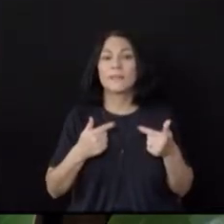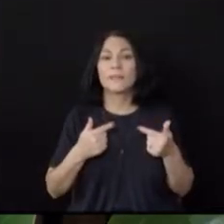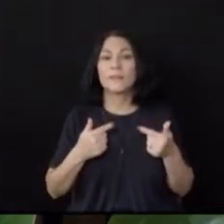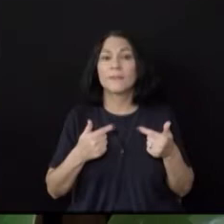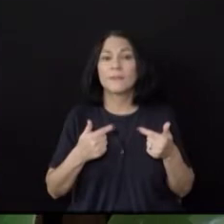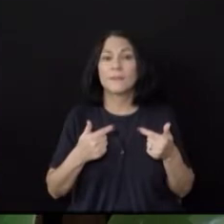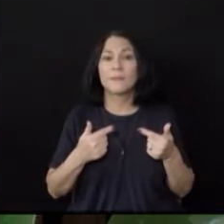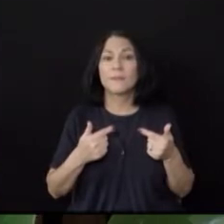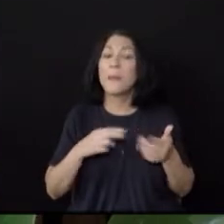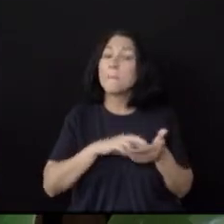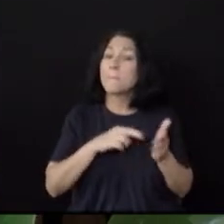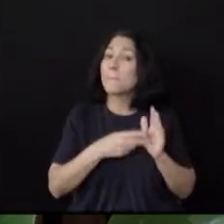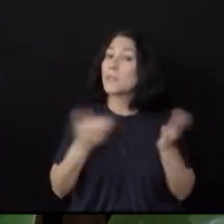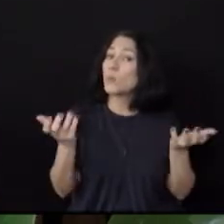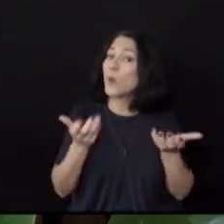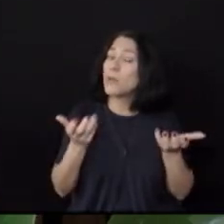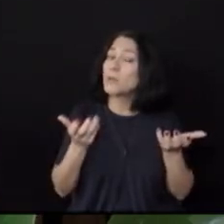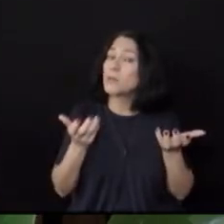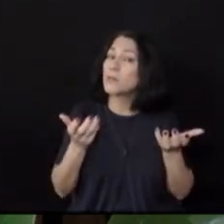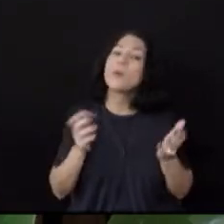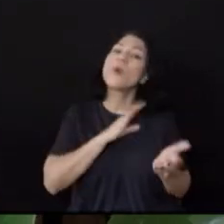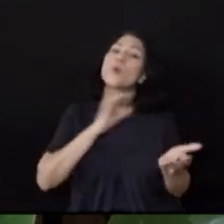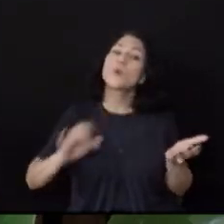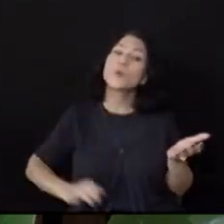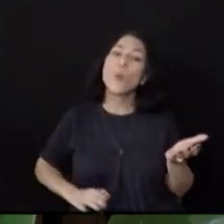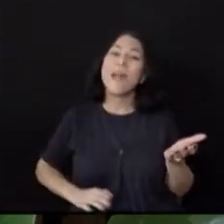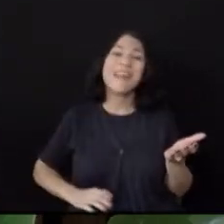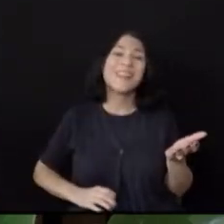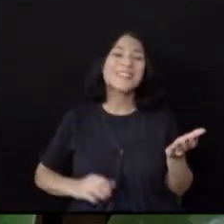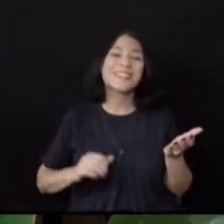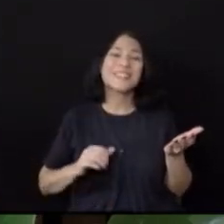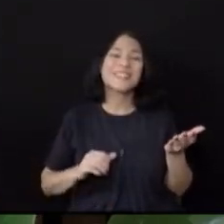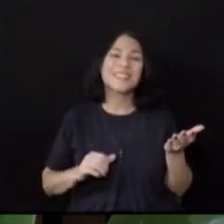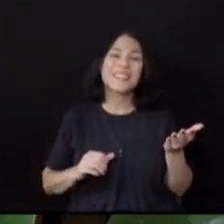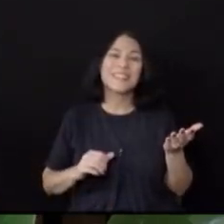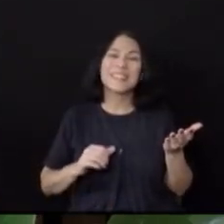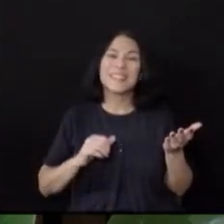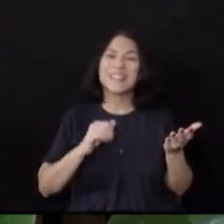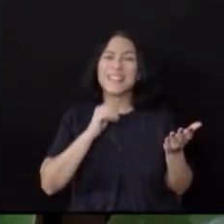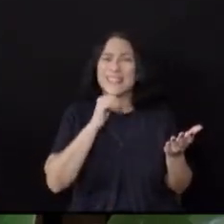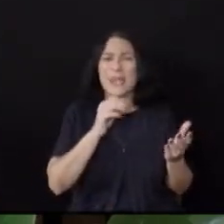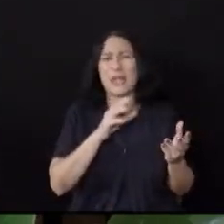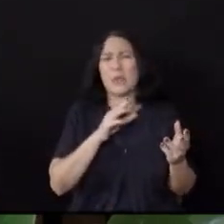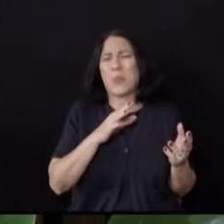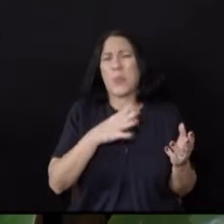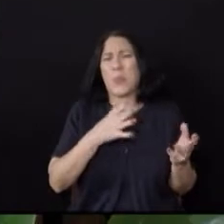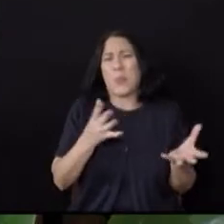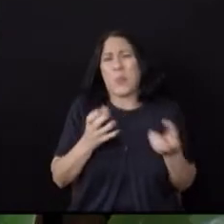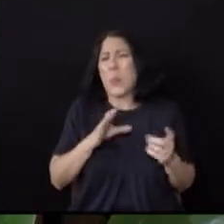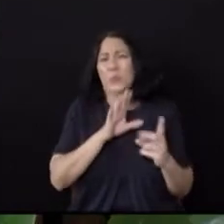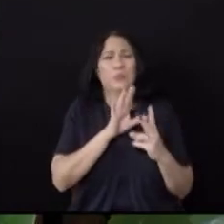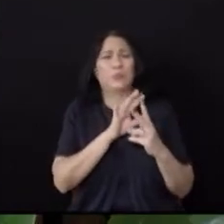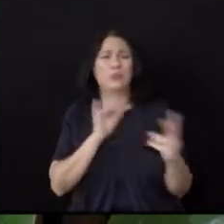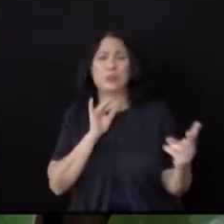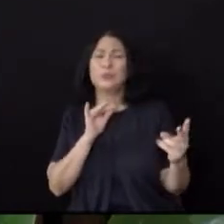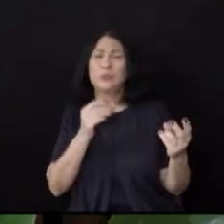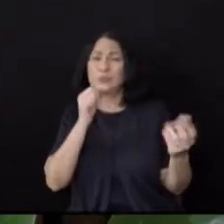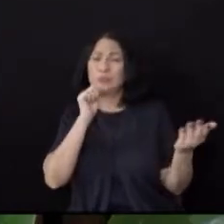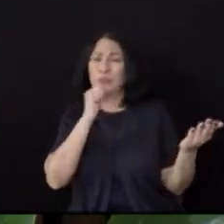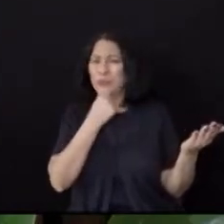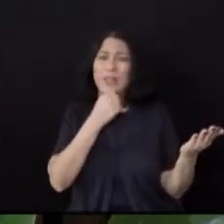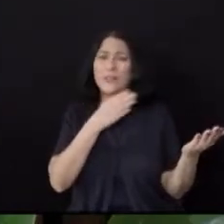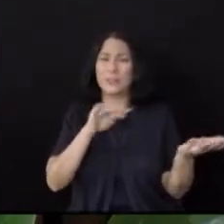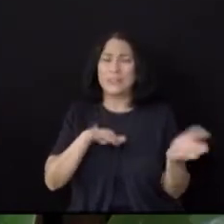What this means for us, my friends, is that Christ didn't willingly choose to suffer and die for us because we deserved it. Christ